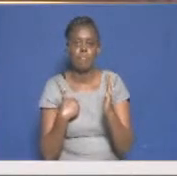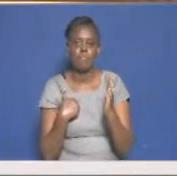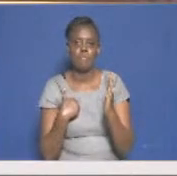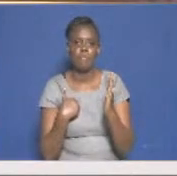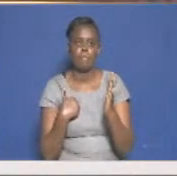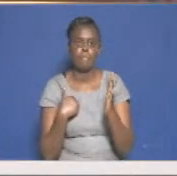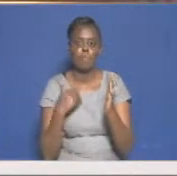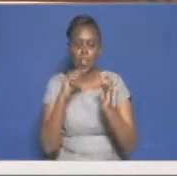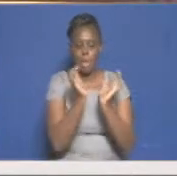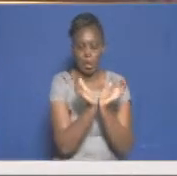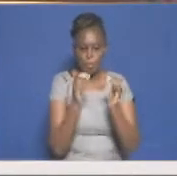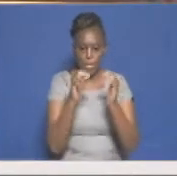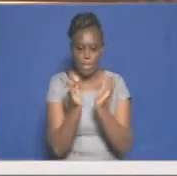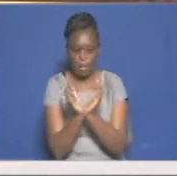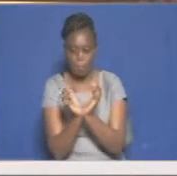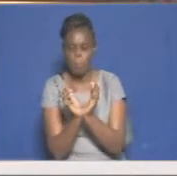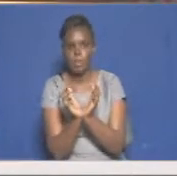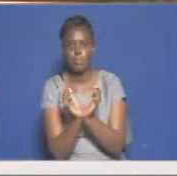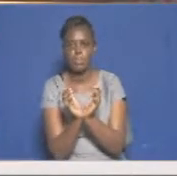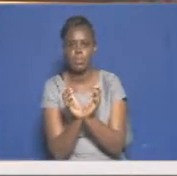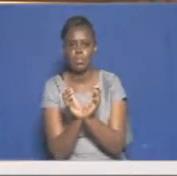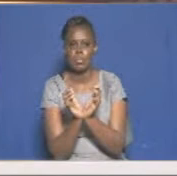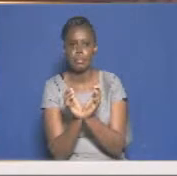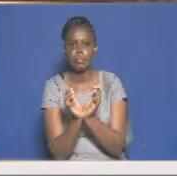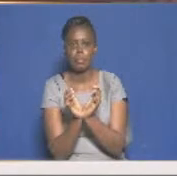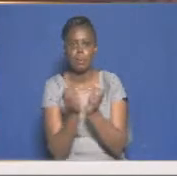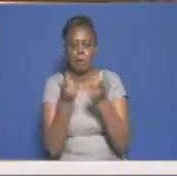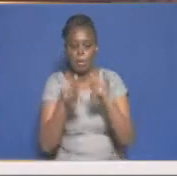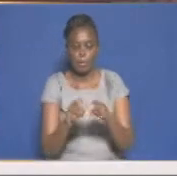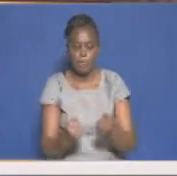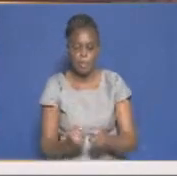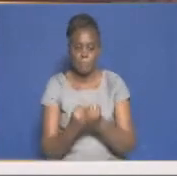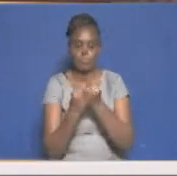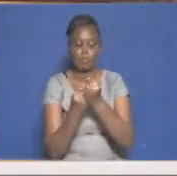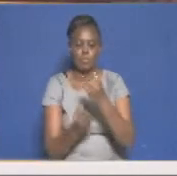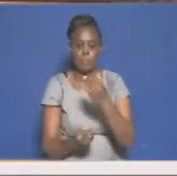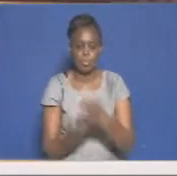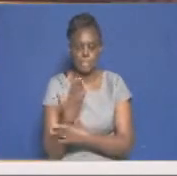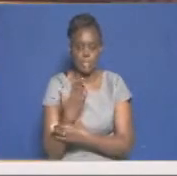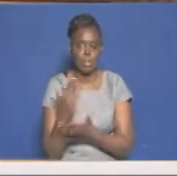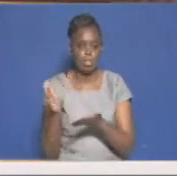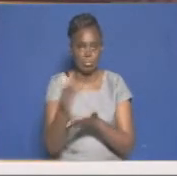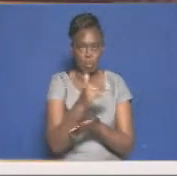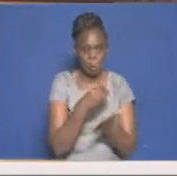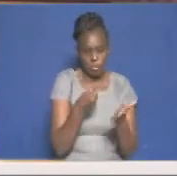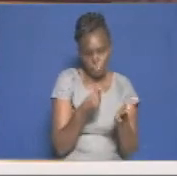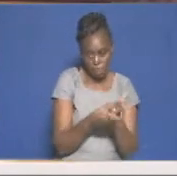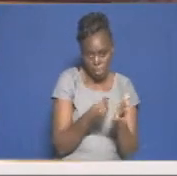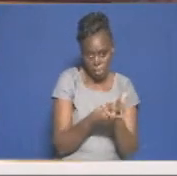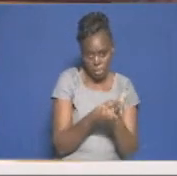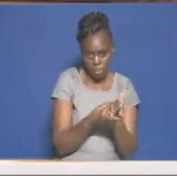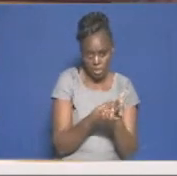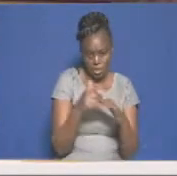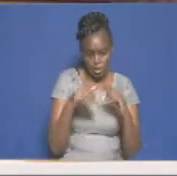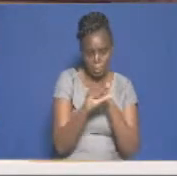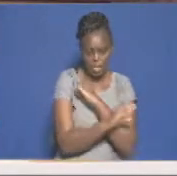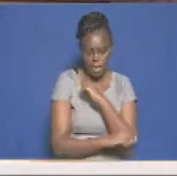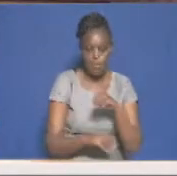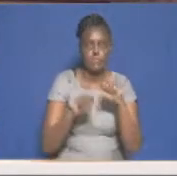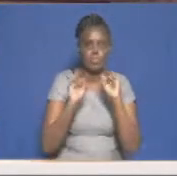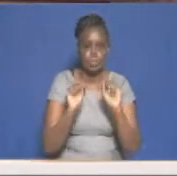low funds, yet if supported, they would generate revenue for this country, Mr.